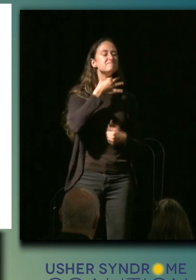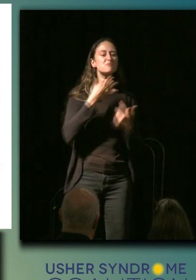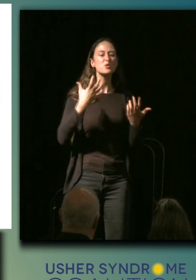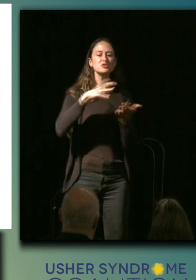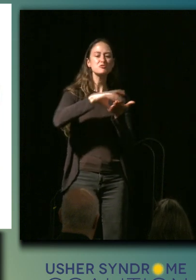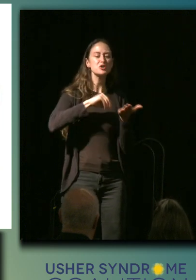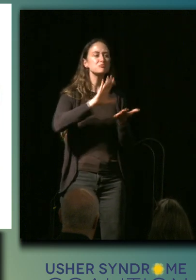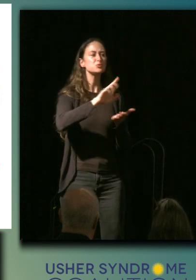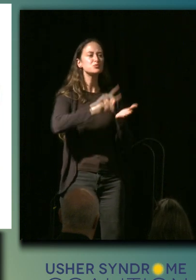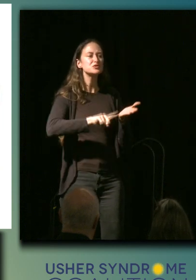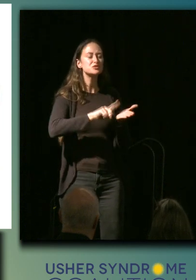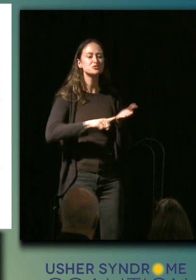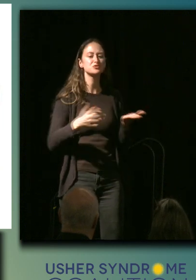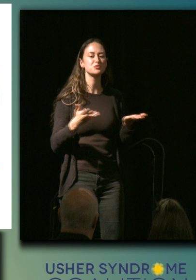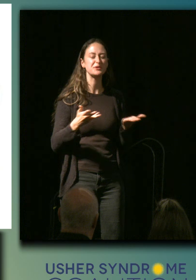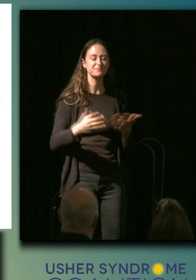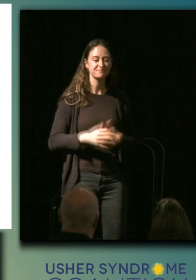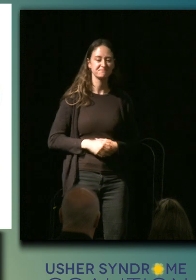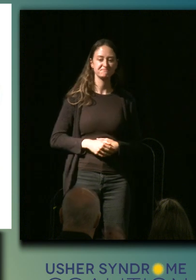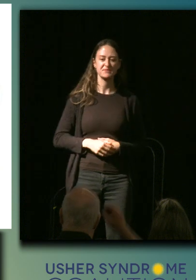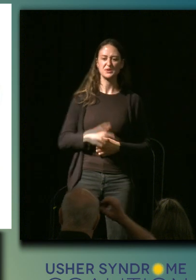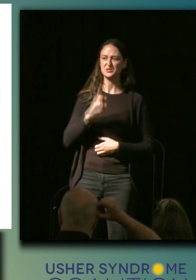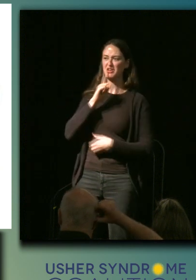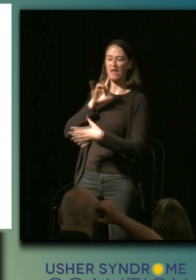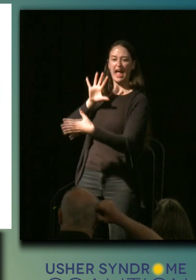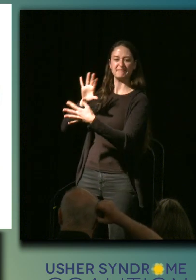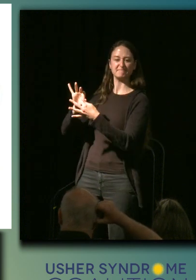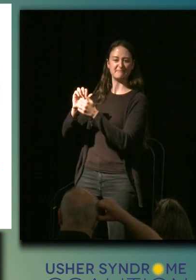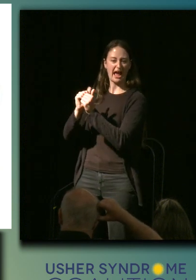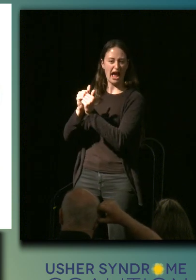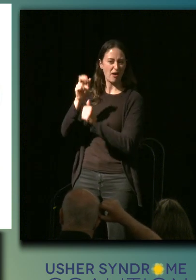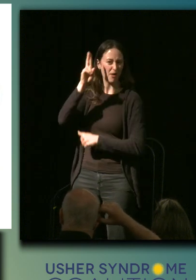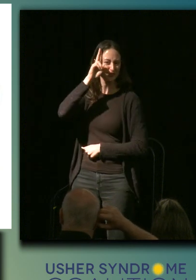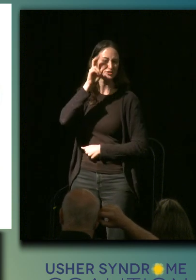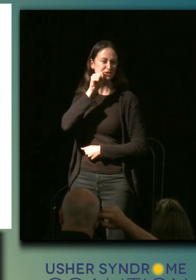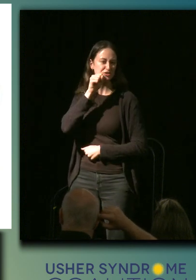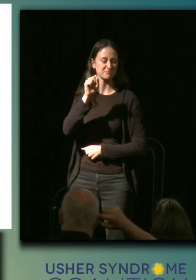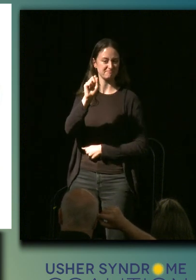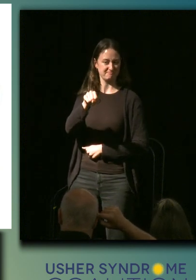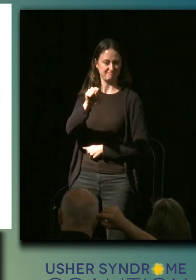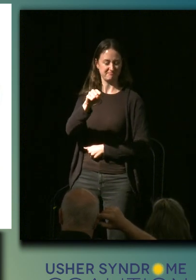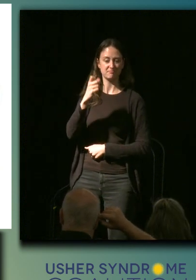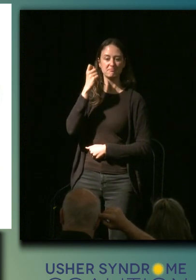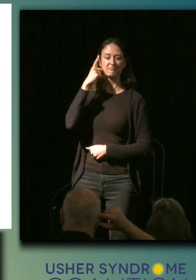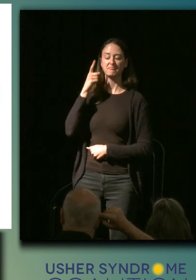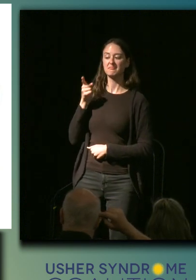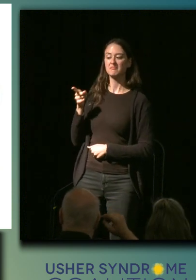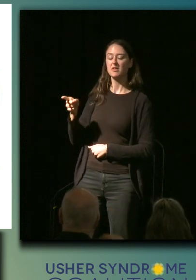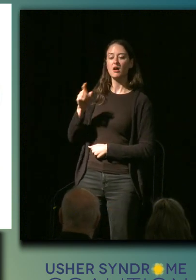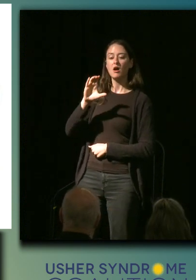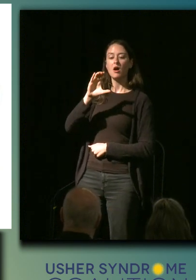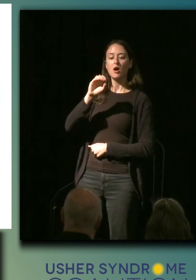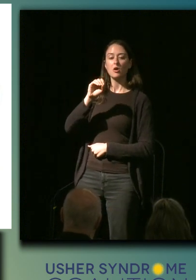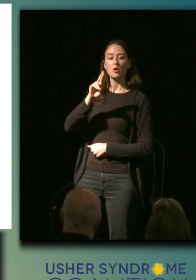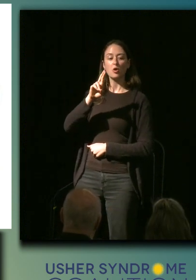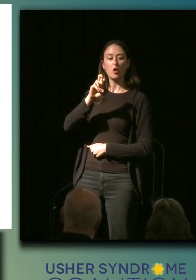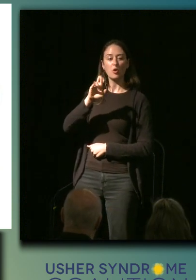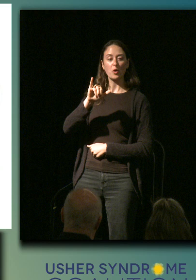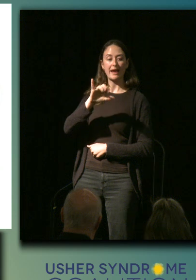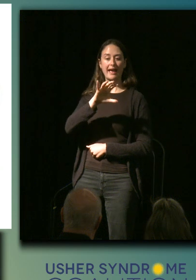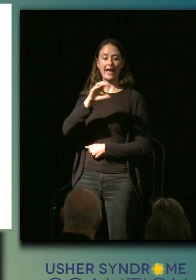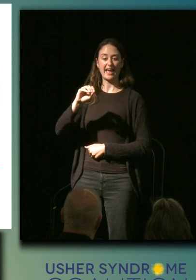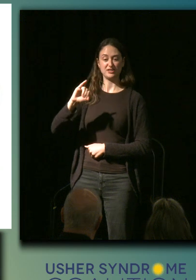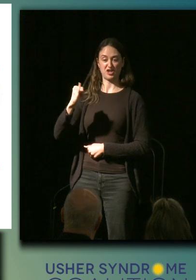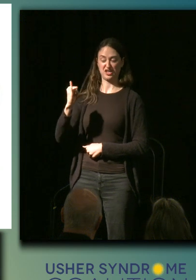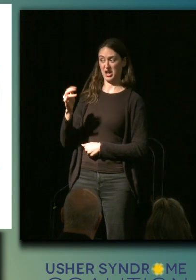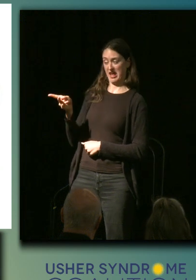it was Usher that brought us together, Cory and JJ are living with Usher, and I work